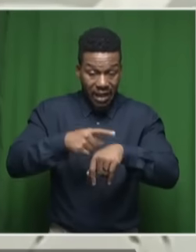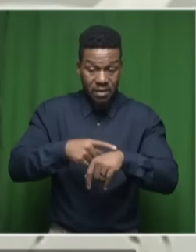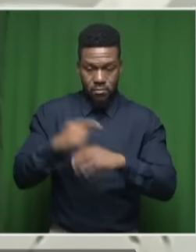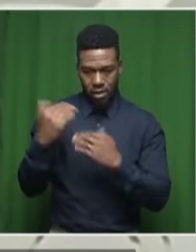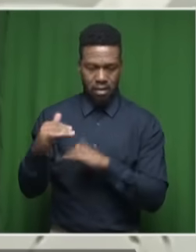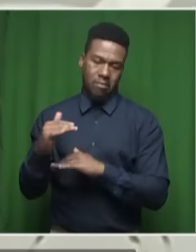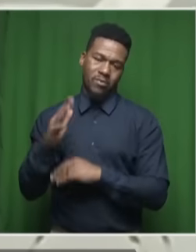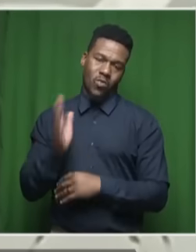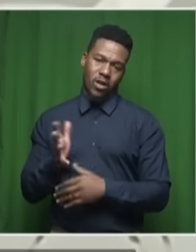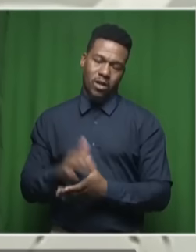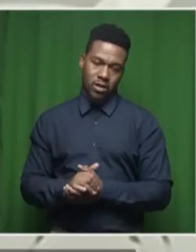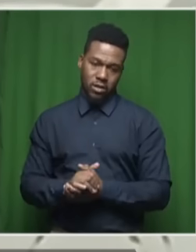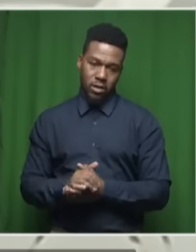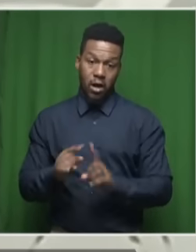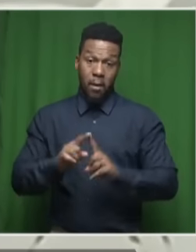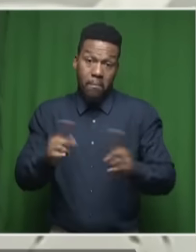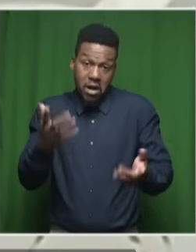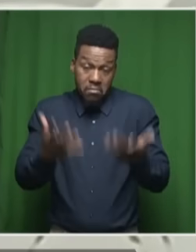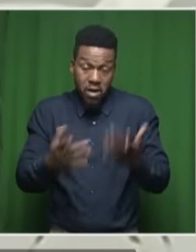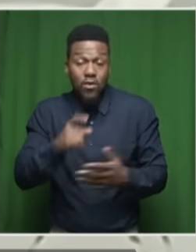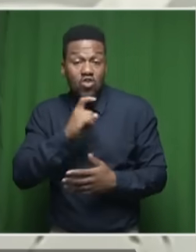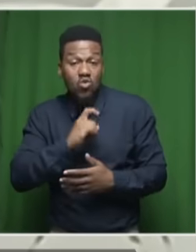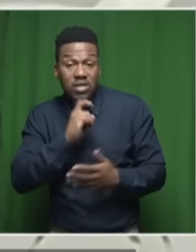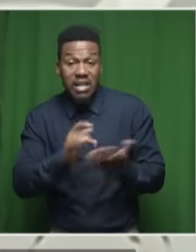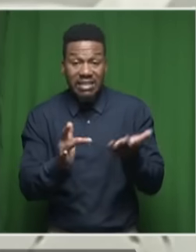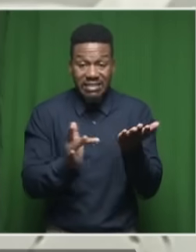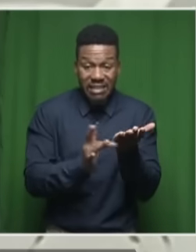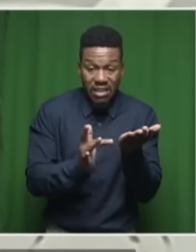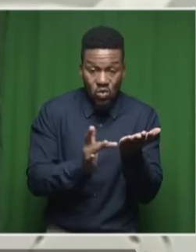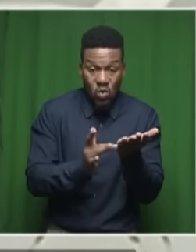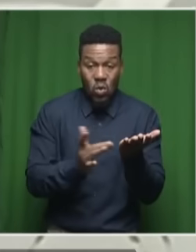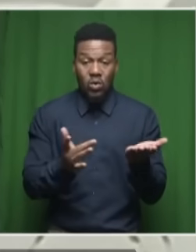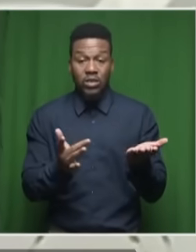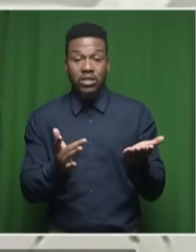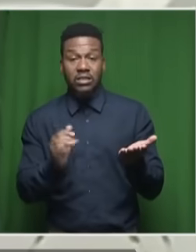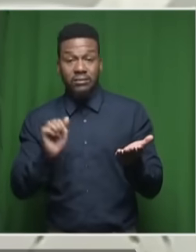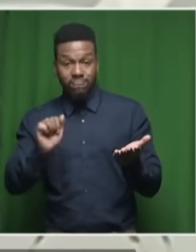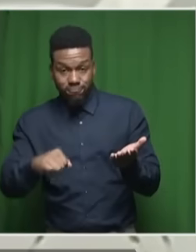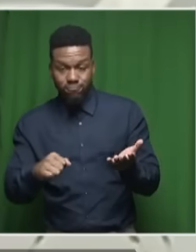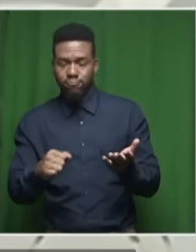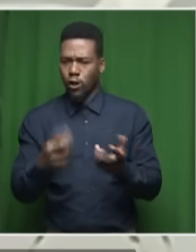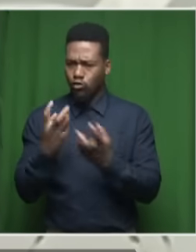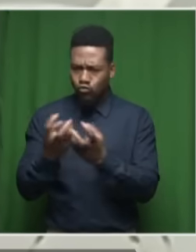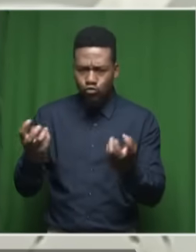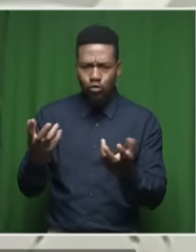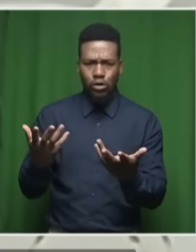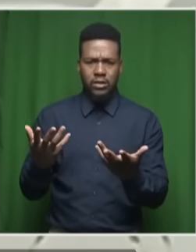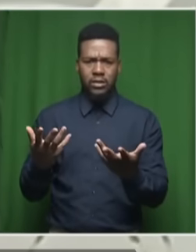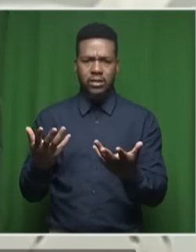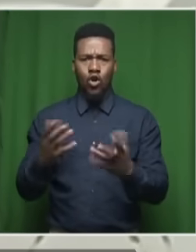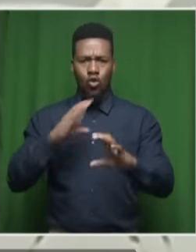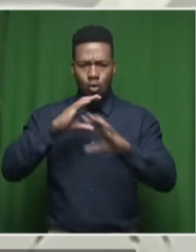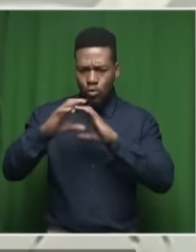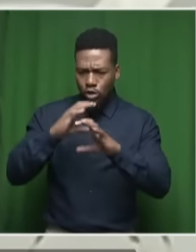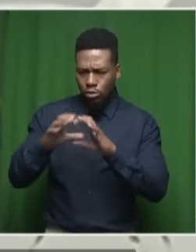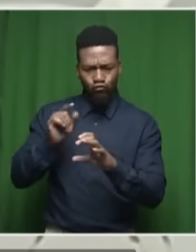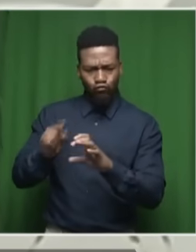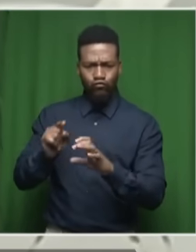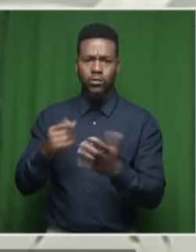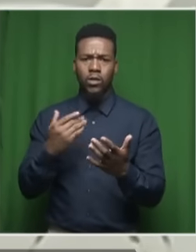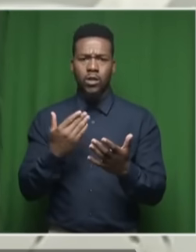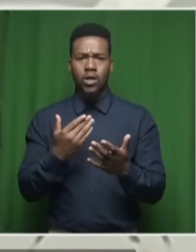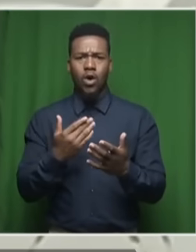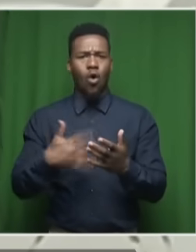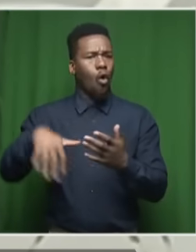the use of technology and all the available resources for communication, I think